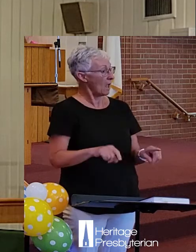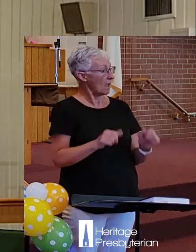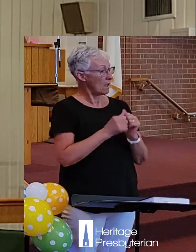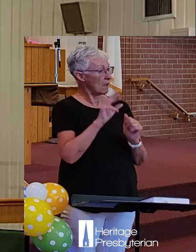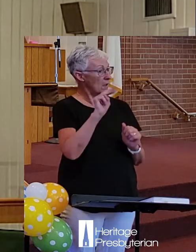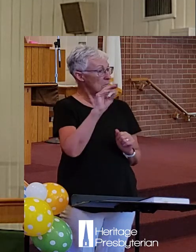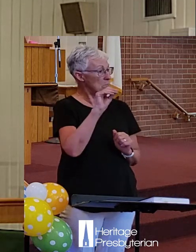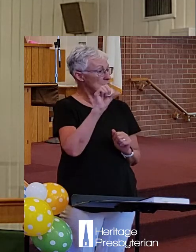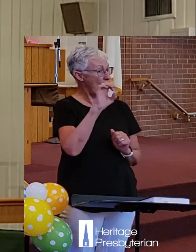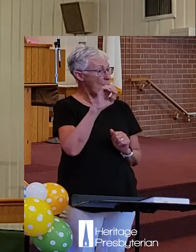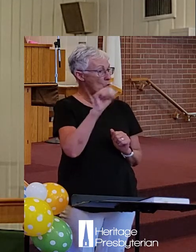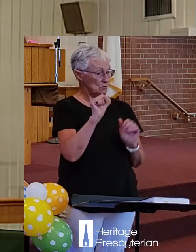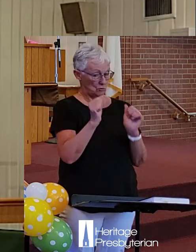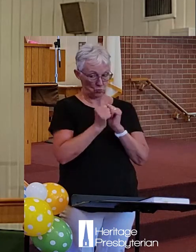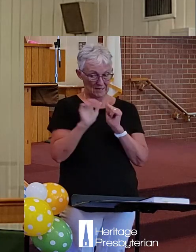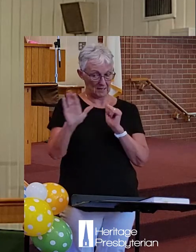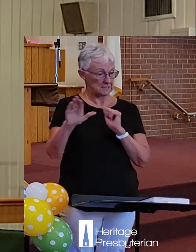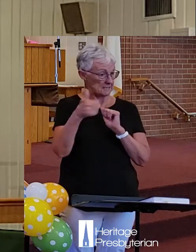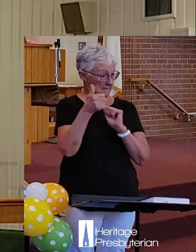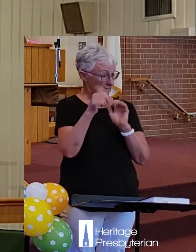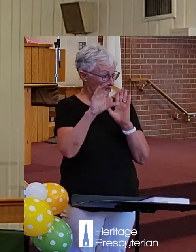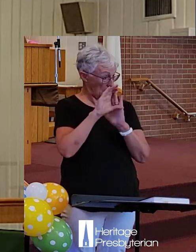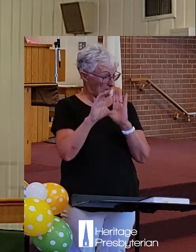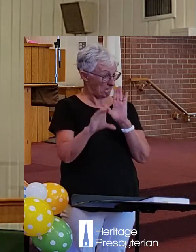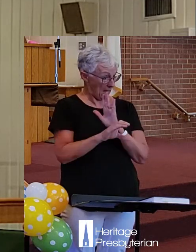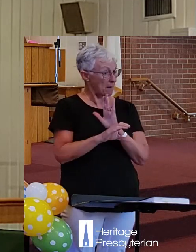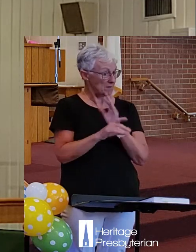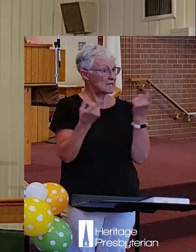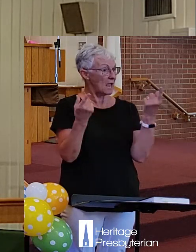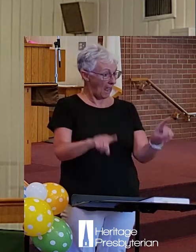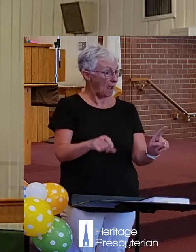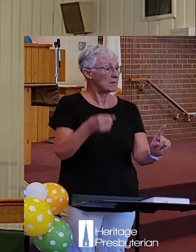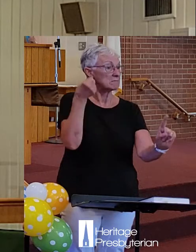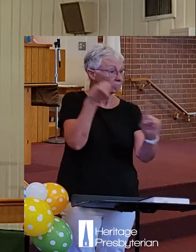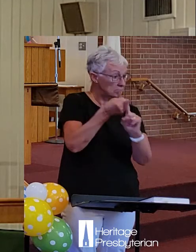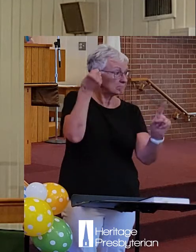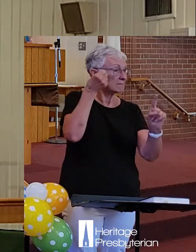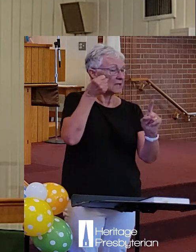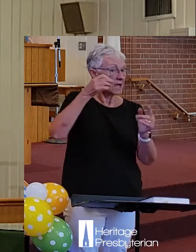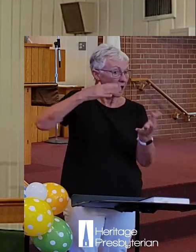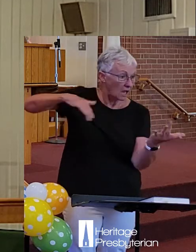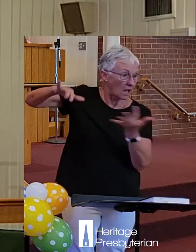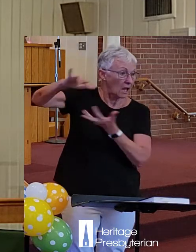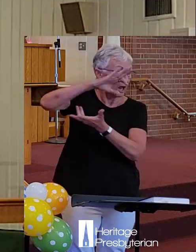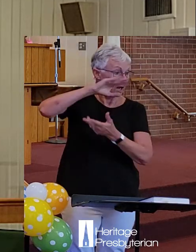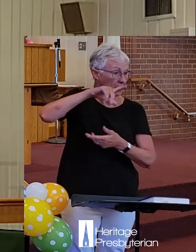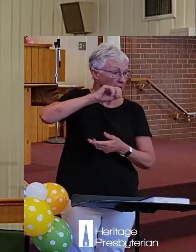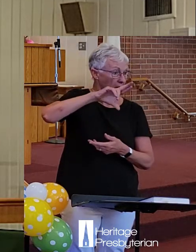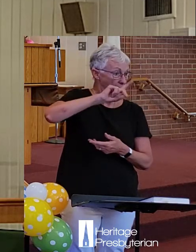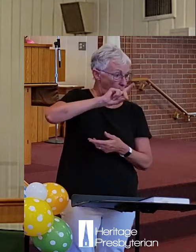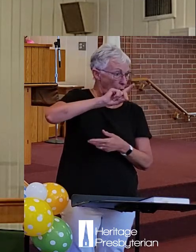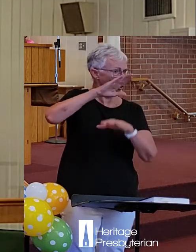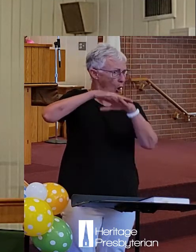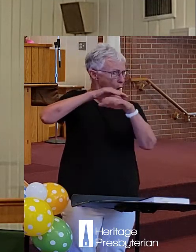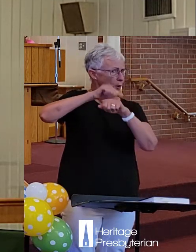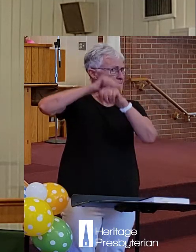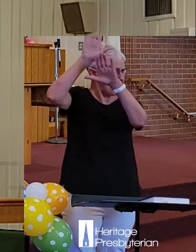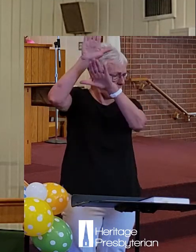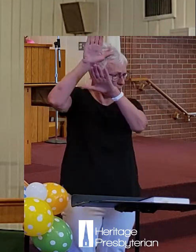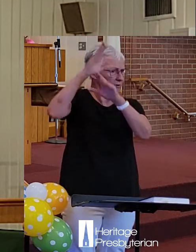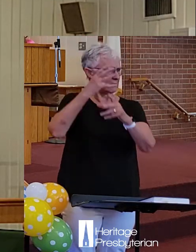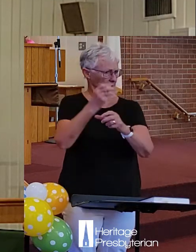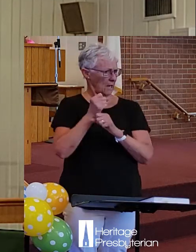moon named throughout Scripture, Hermon, Ararat, Carmel. And it happens